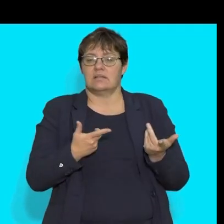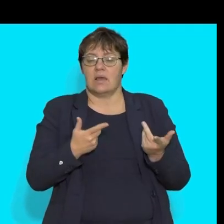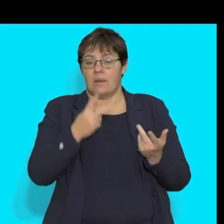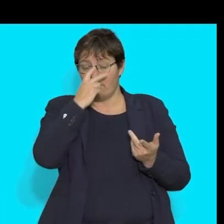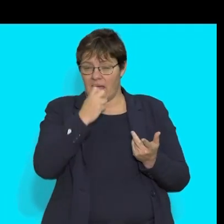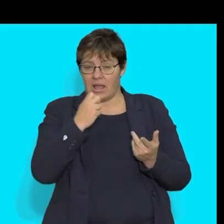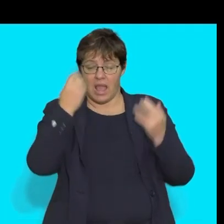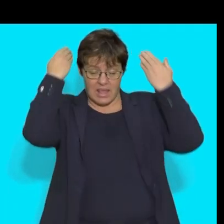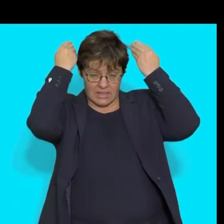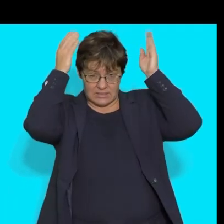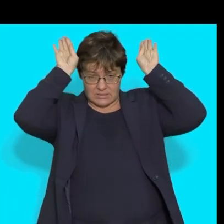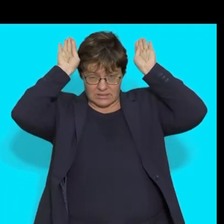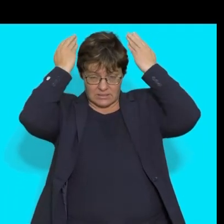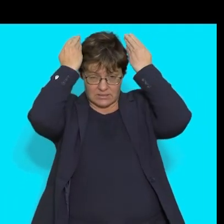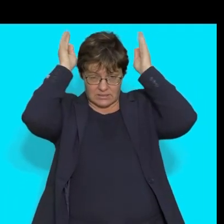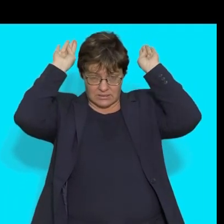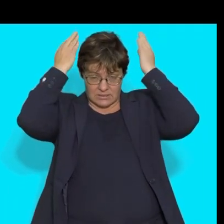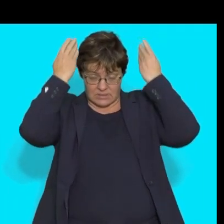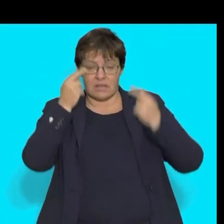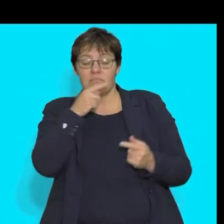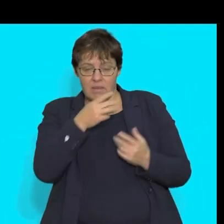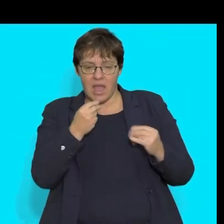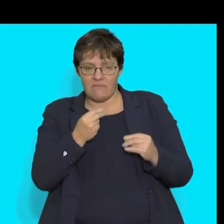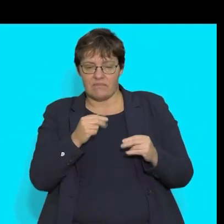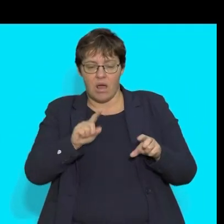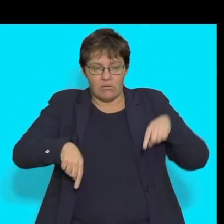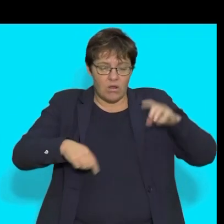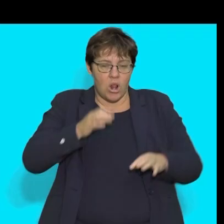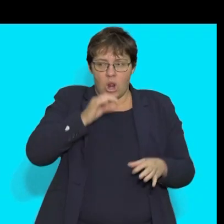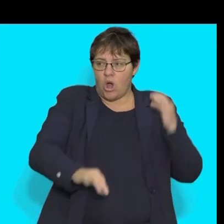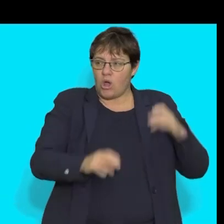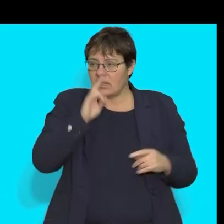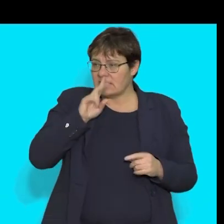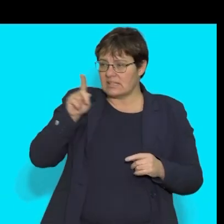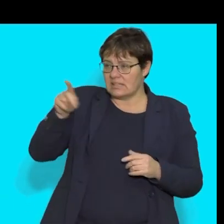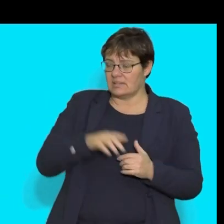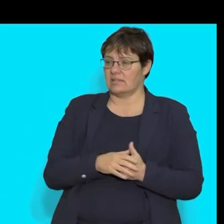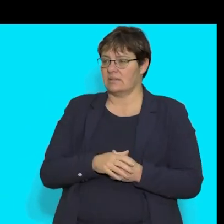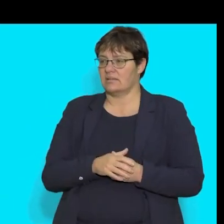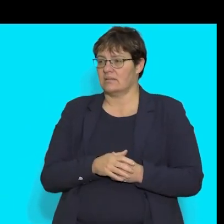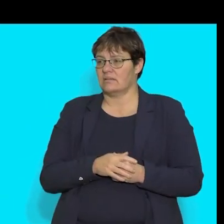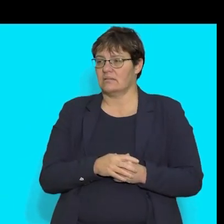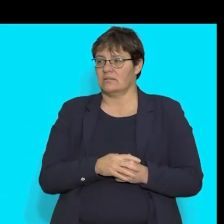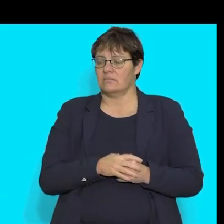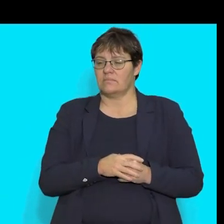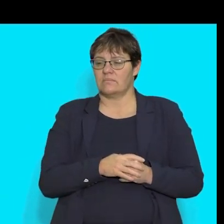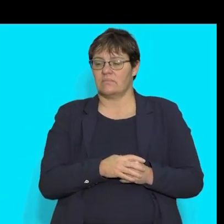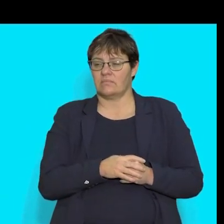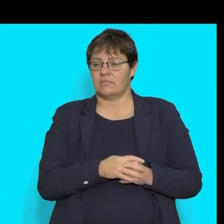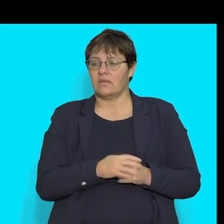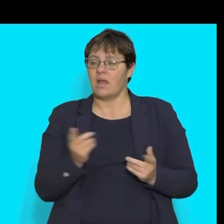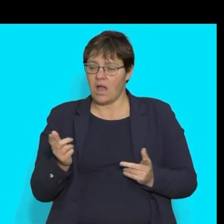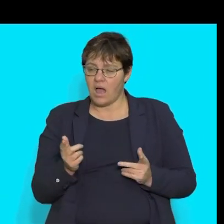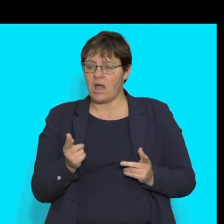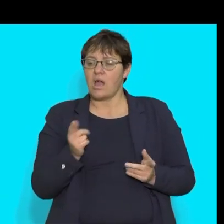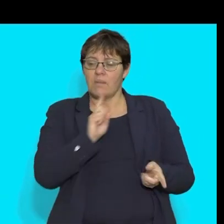ears. The maned wolf has an exceptionally long legs, as you see in the image on the top right hand side, and believed